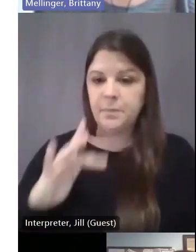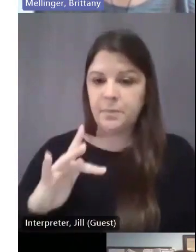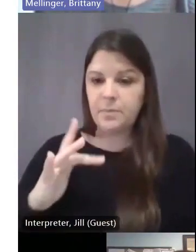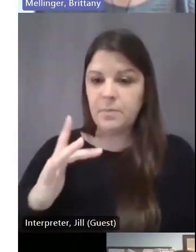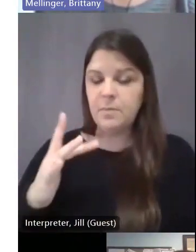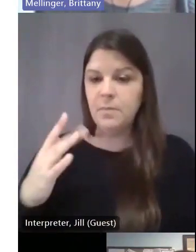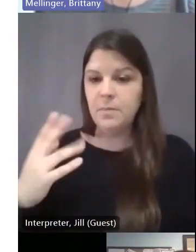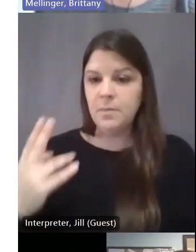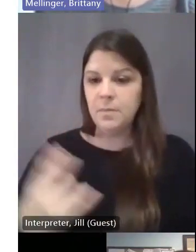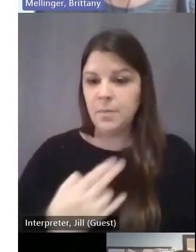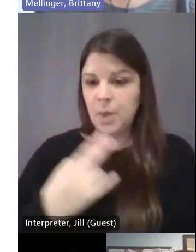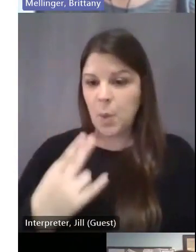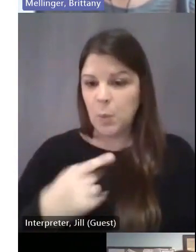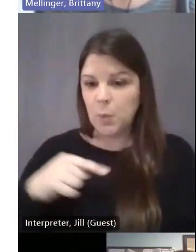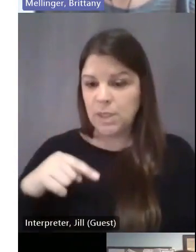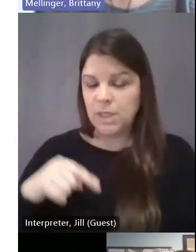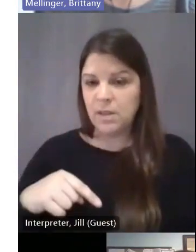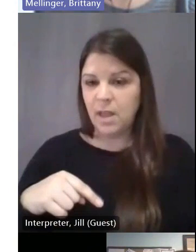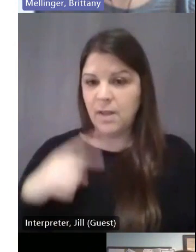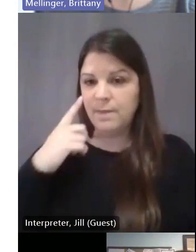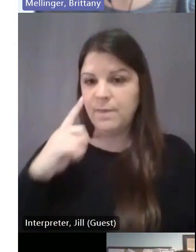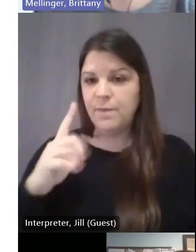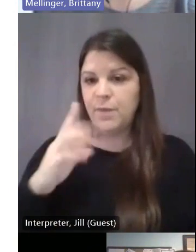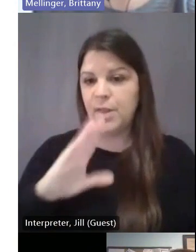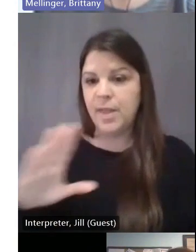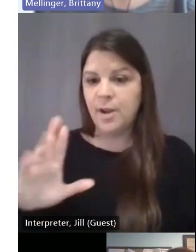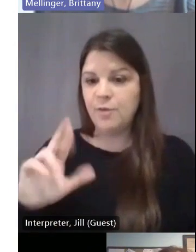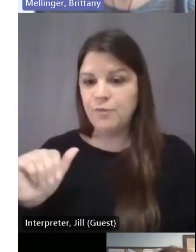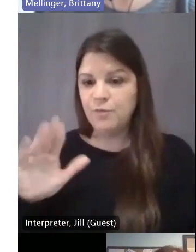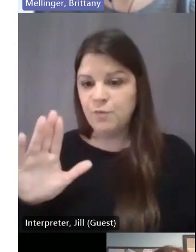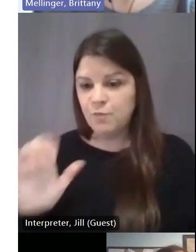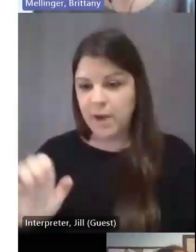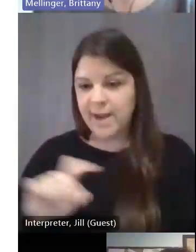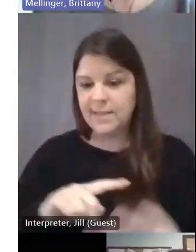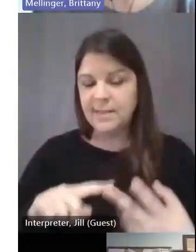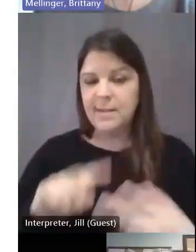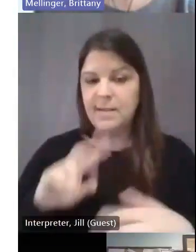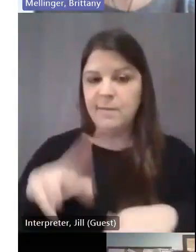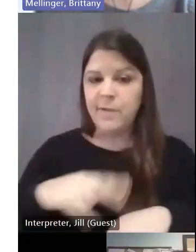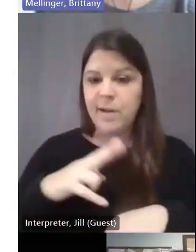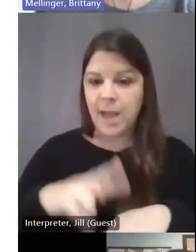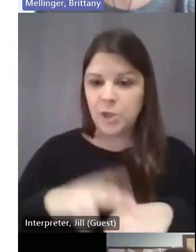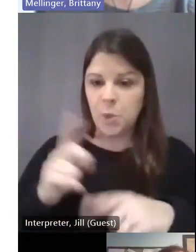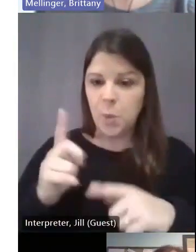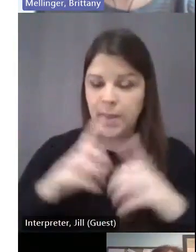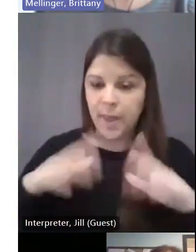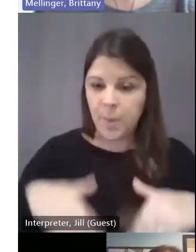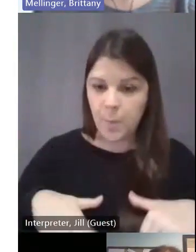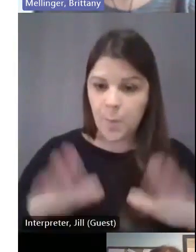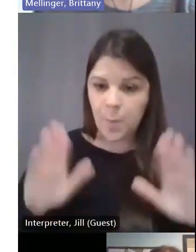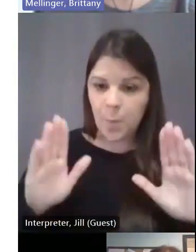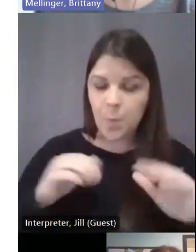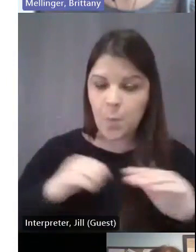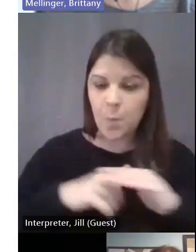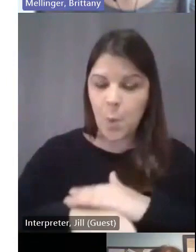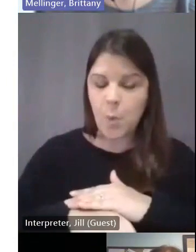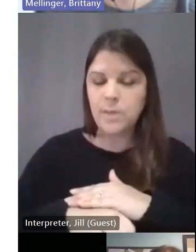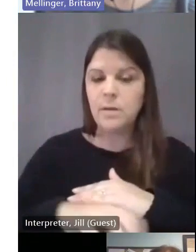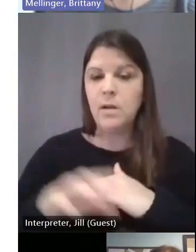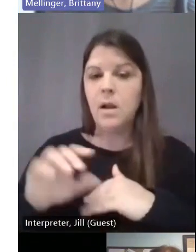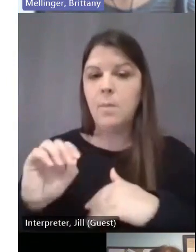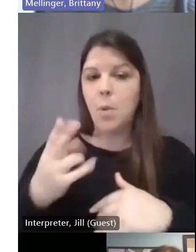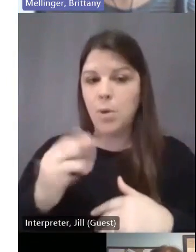used the factors such as someone's race, someone's national origin, their religion as they drew up these maps, and we're still seeing